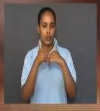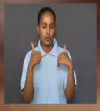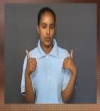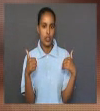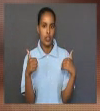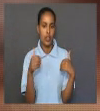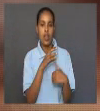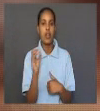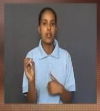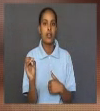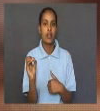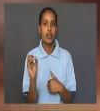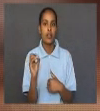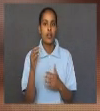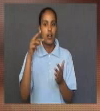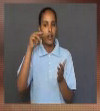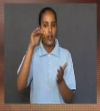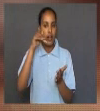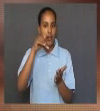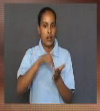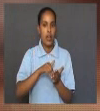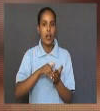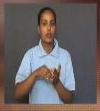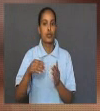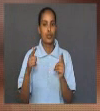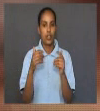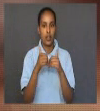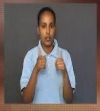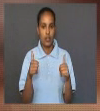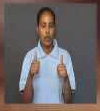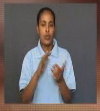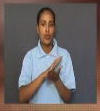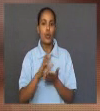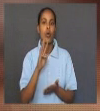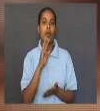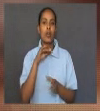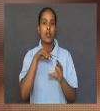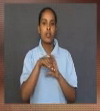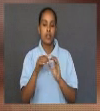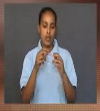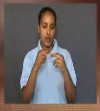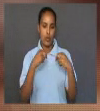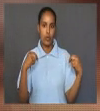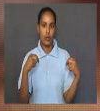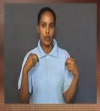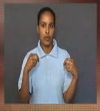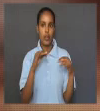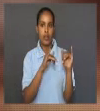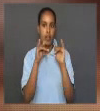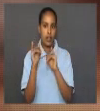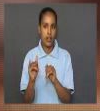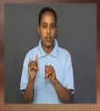dissociating and reassociating. Pure water is neutral in terms